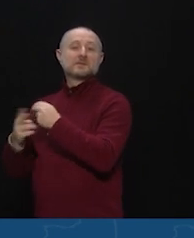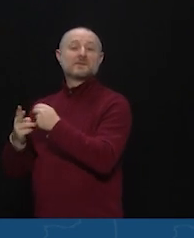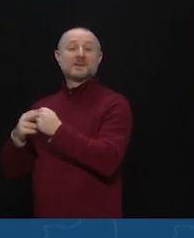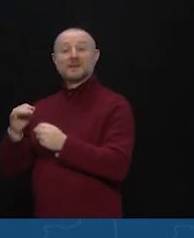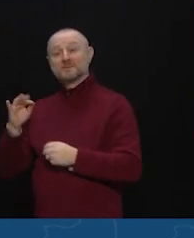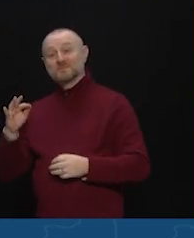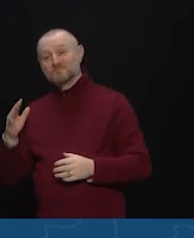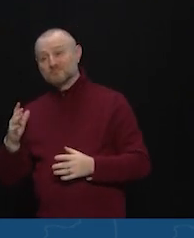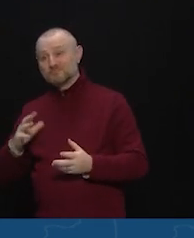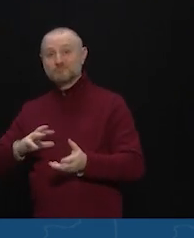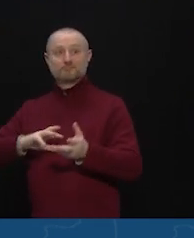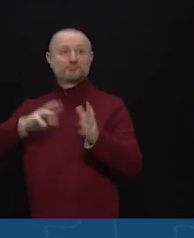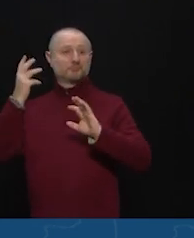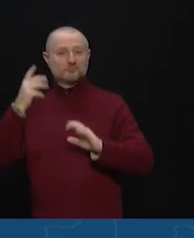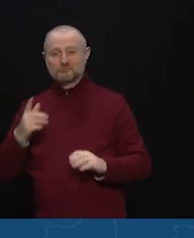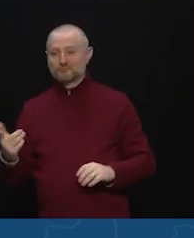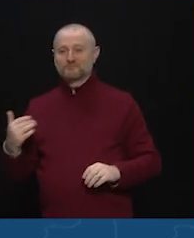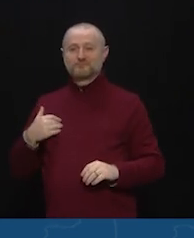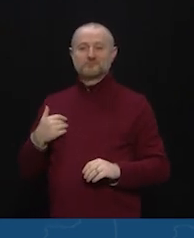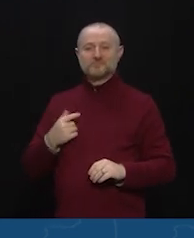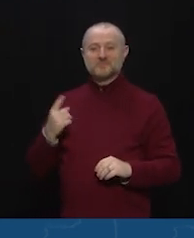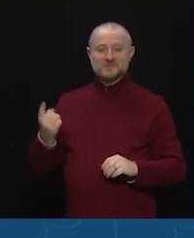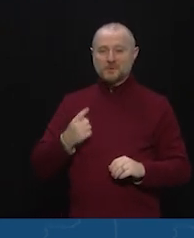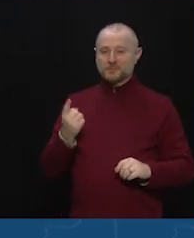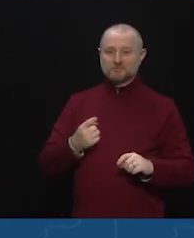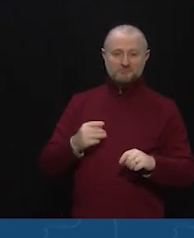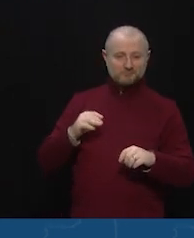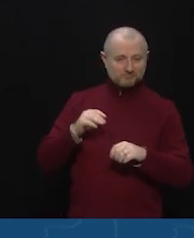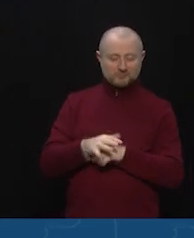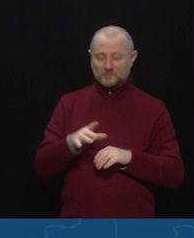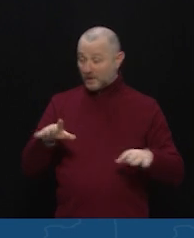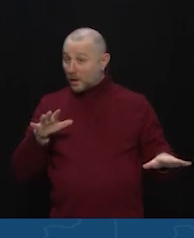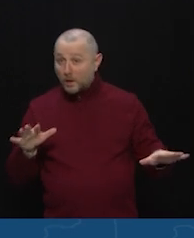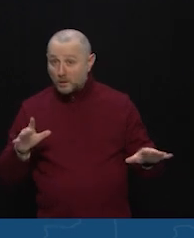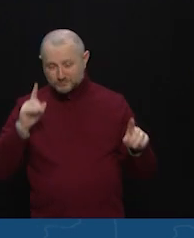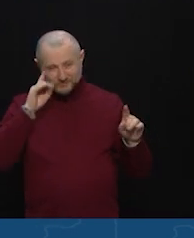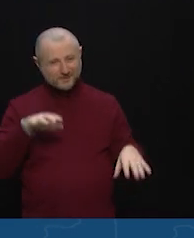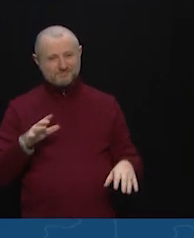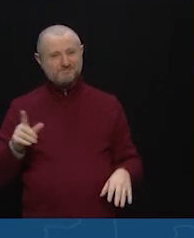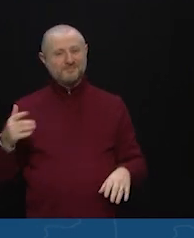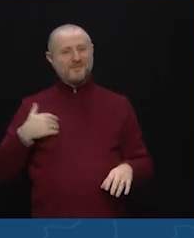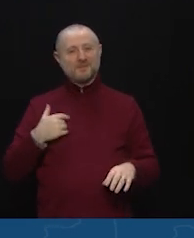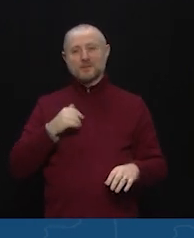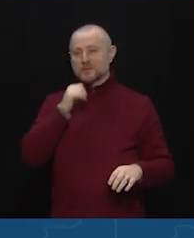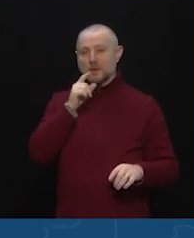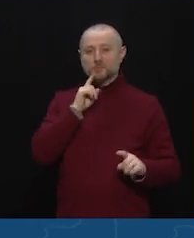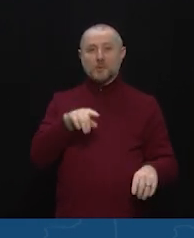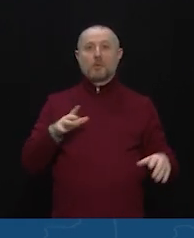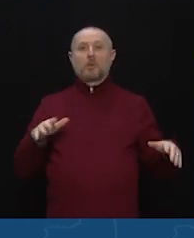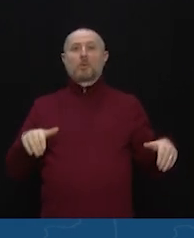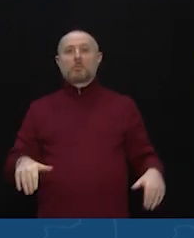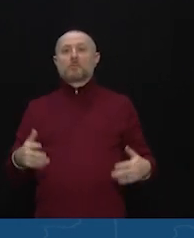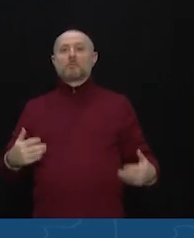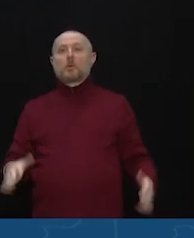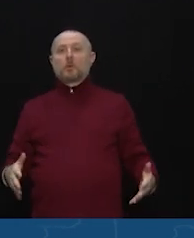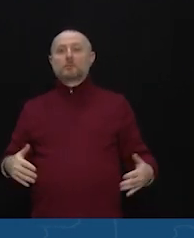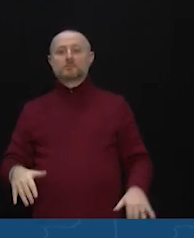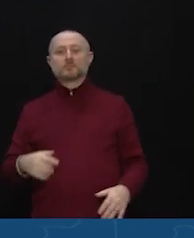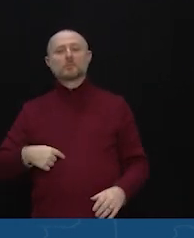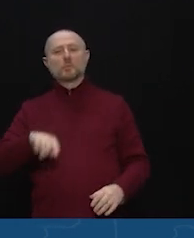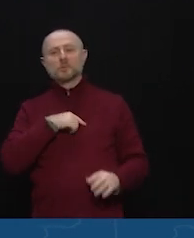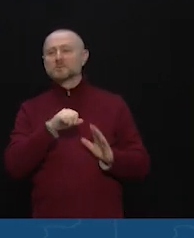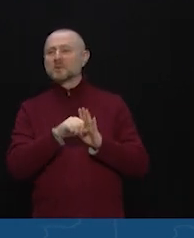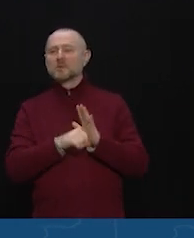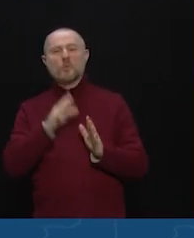these shocks to the system, we won't have a repeat performance in the same crisis. The state will be prepared. Reserves are the